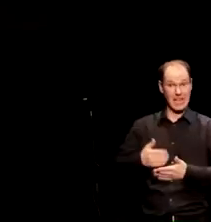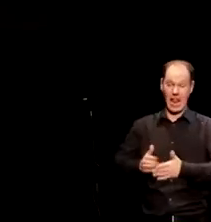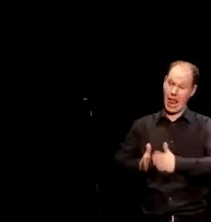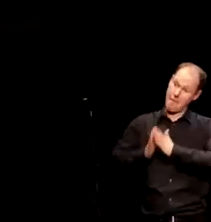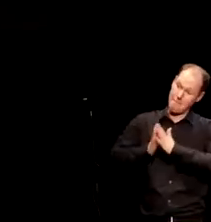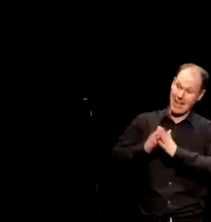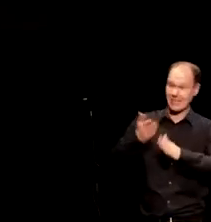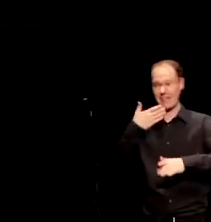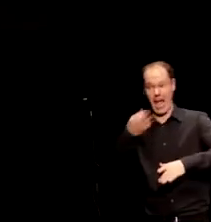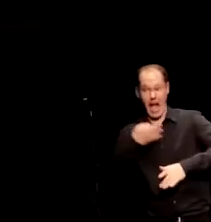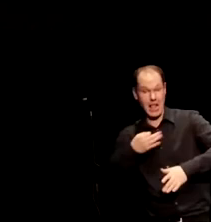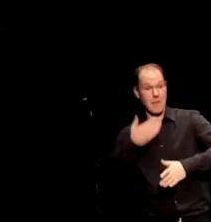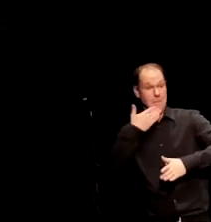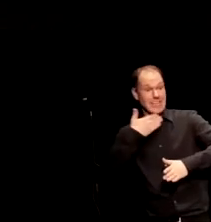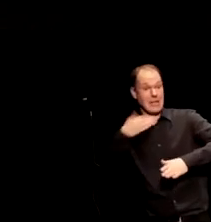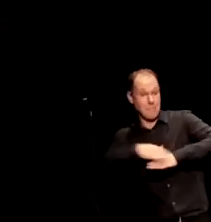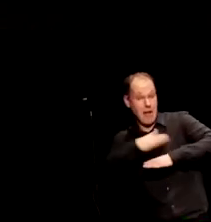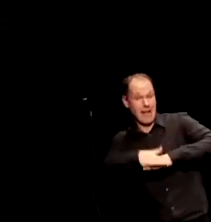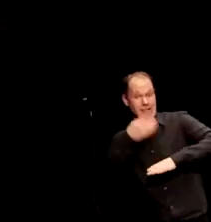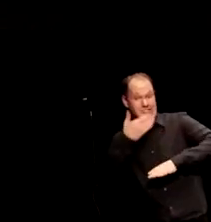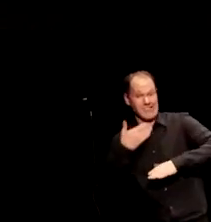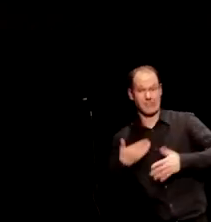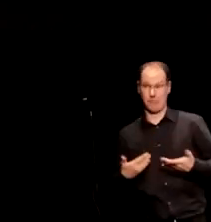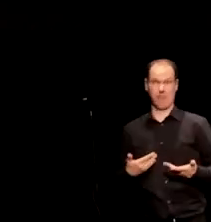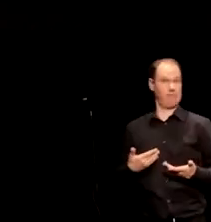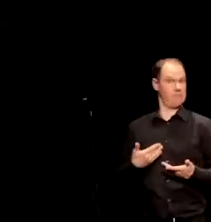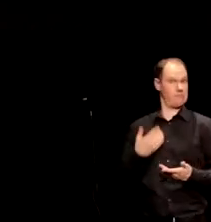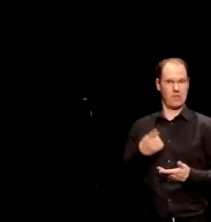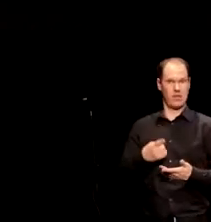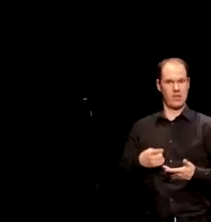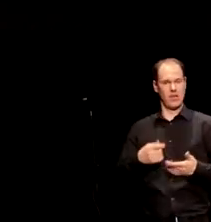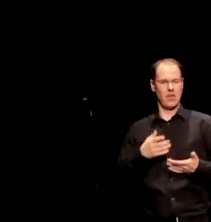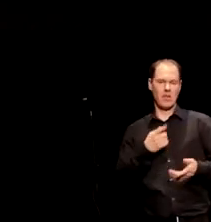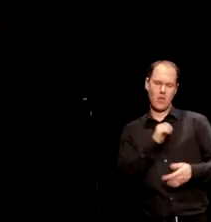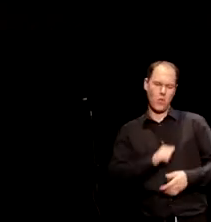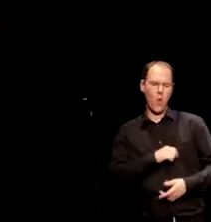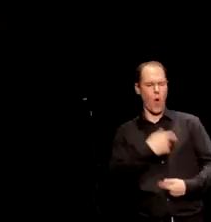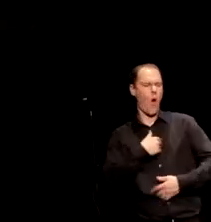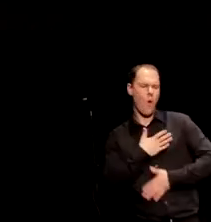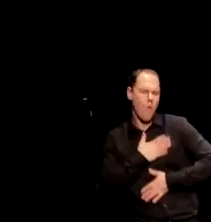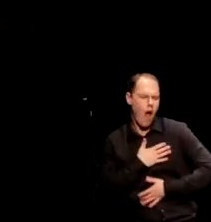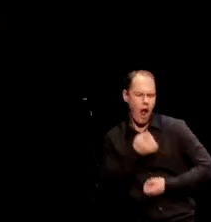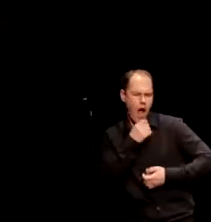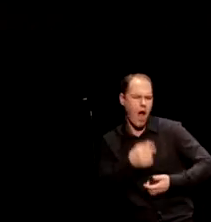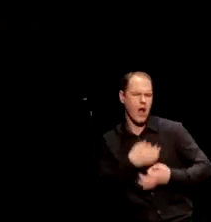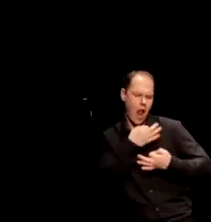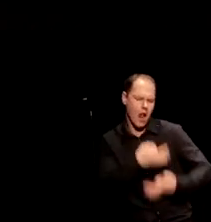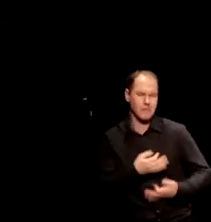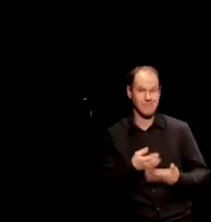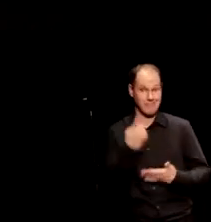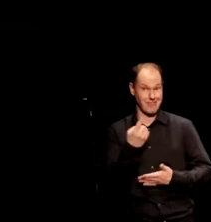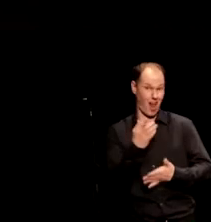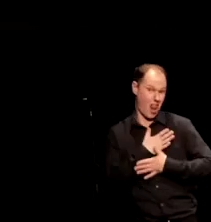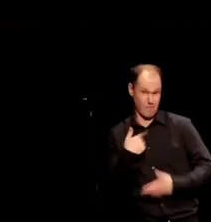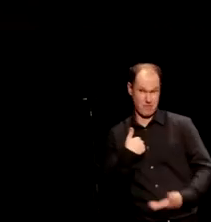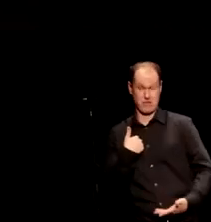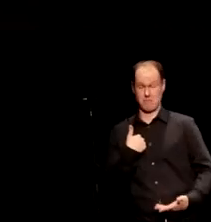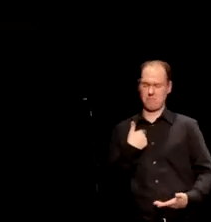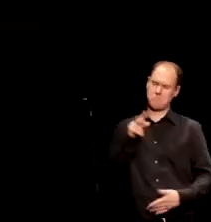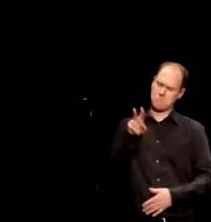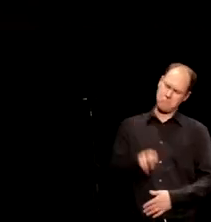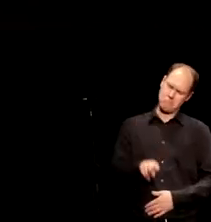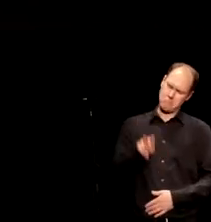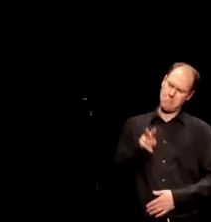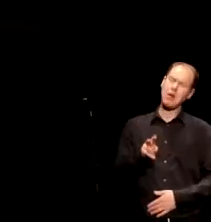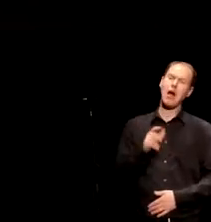begged me to marry him, actually begged me to marry him. And he swore he was crazy about me, that he loved me. He seemed to mean